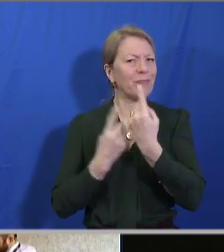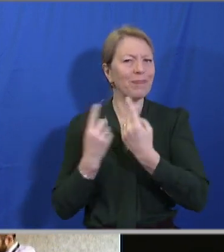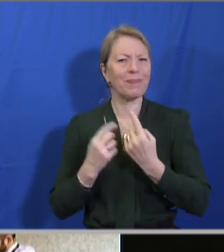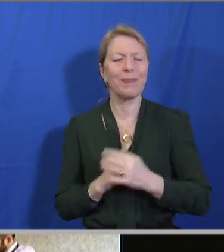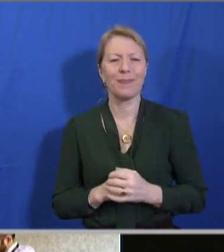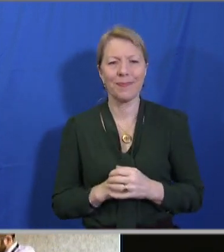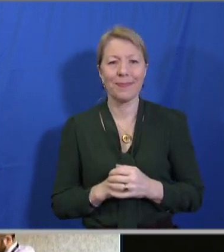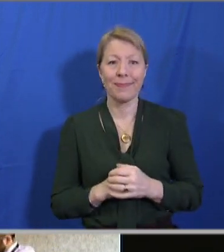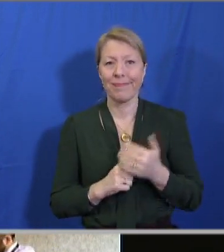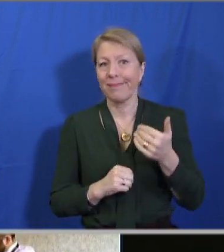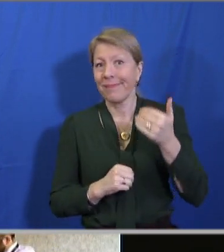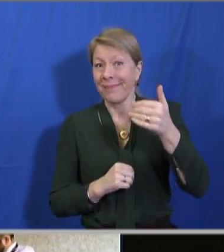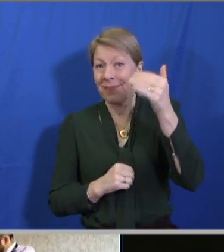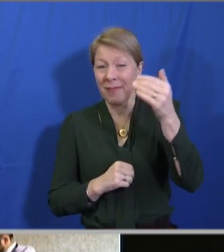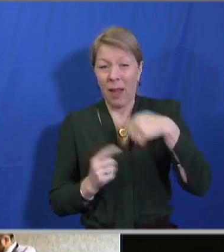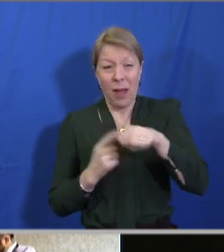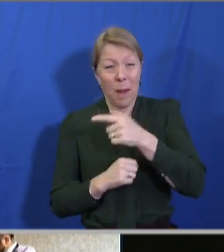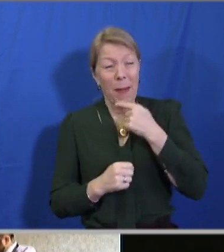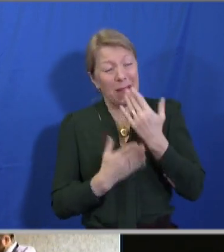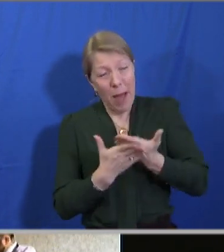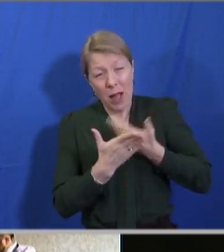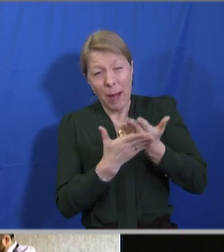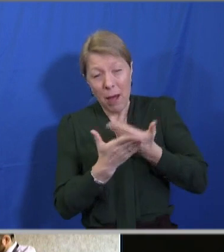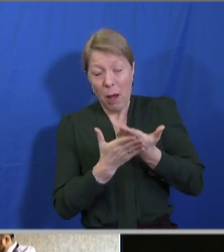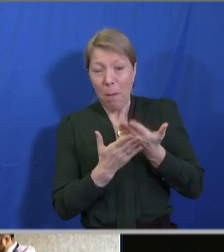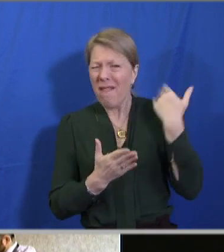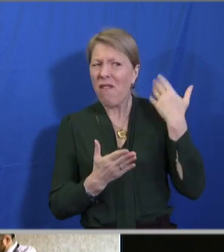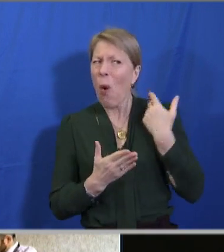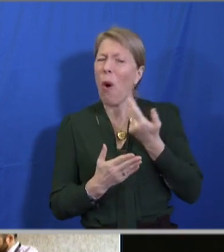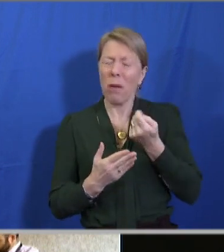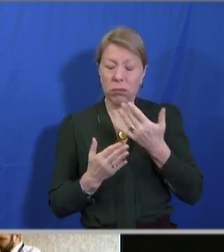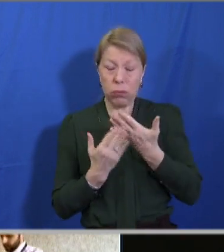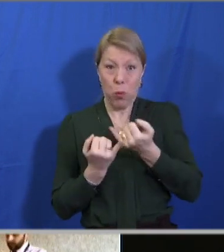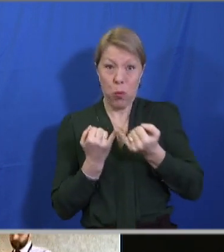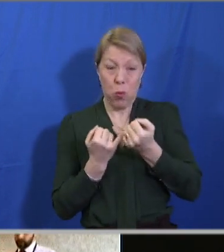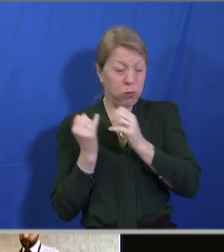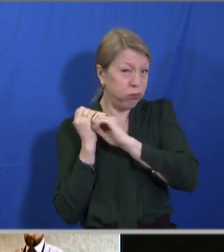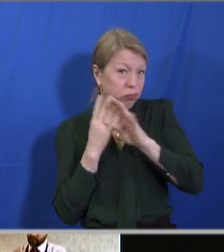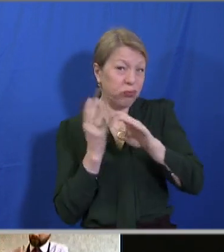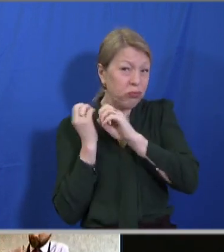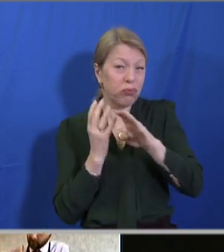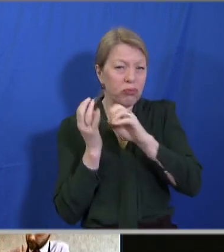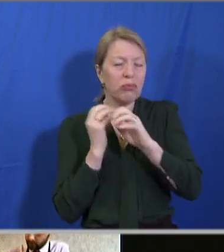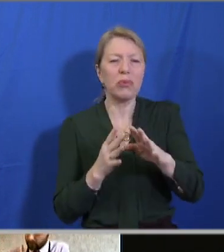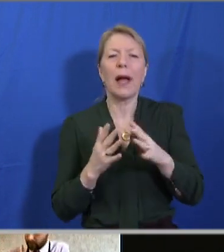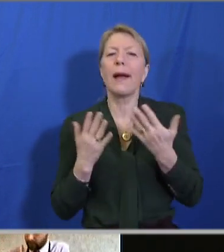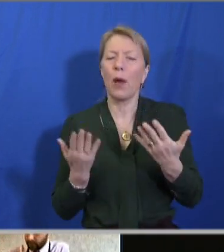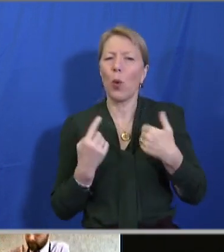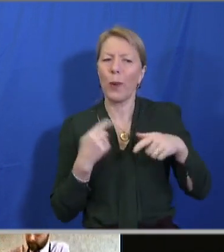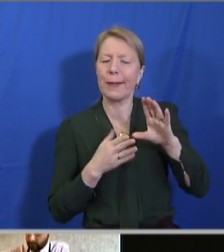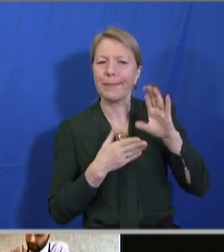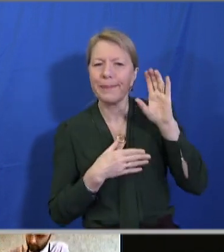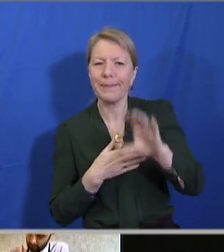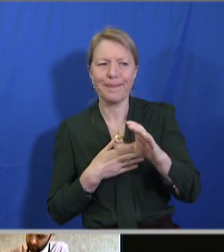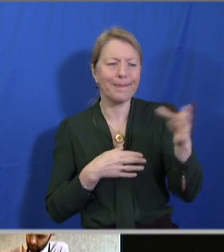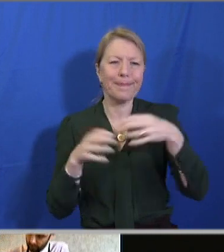demand for primary care services, my department has been continuing to invest in our GP workforce. We've